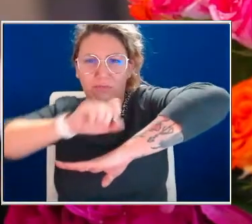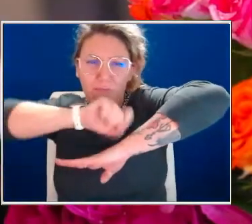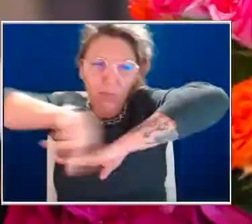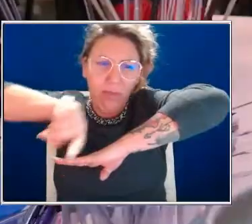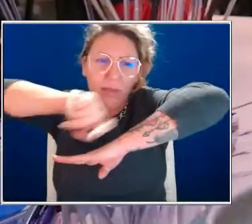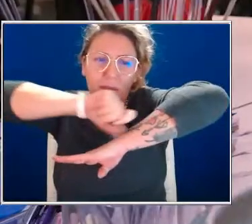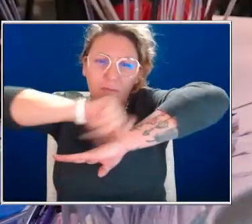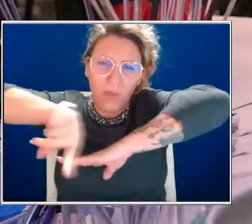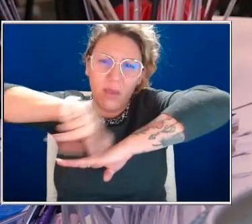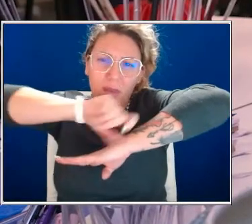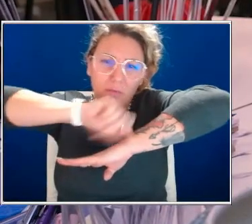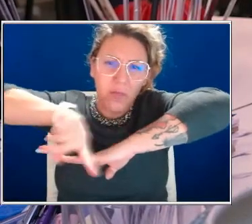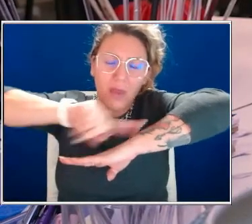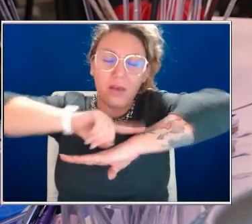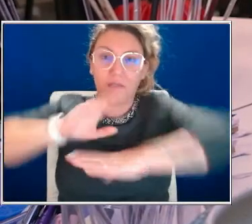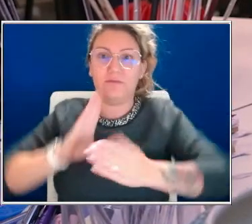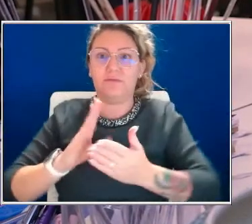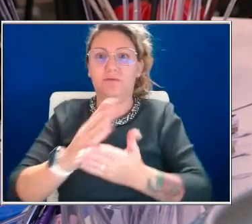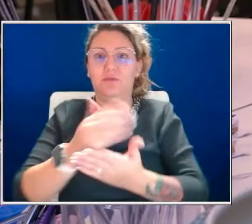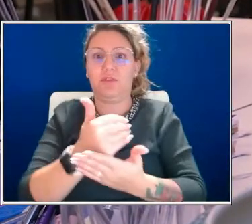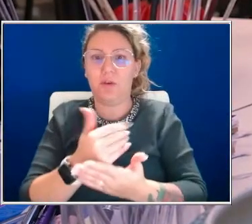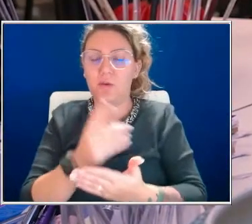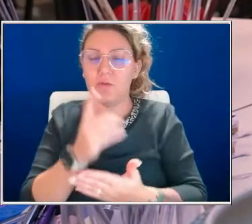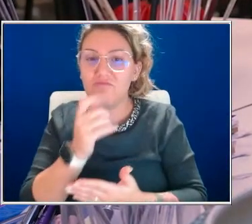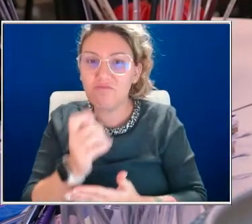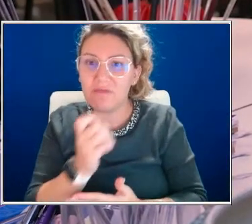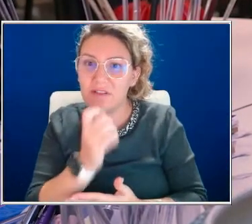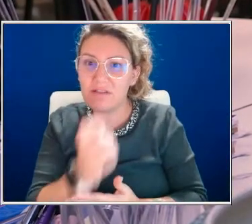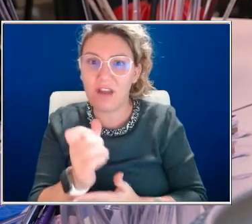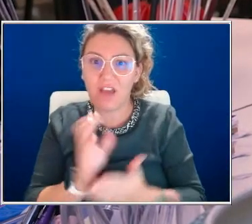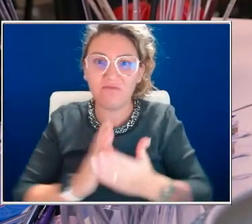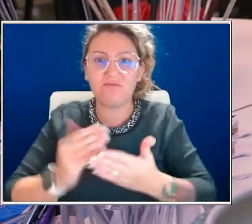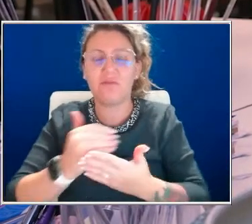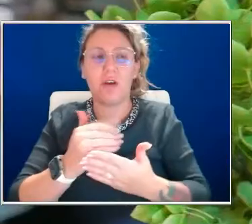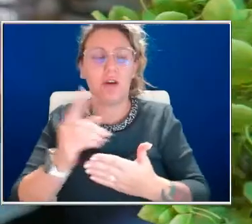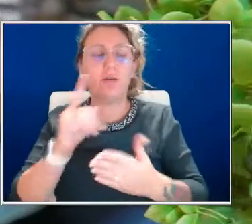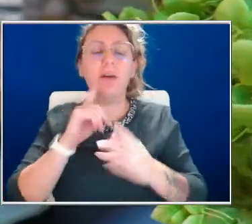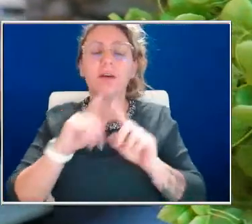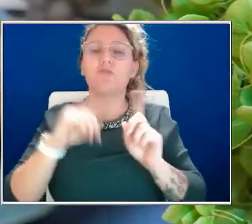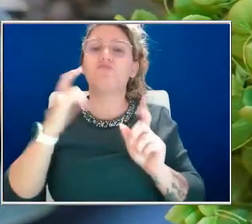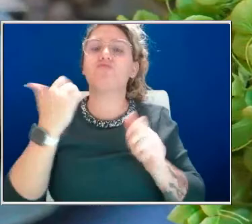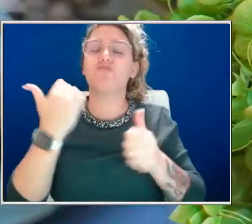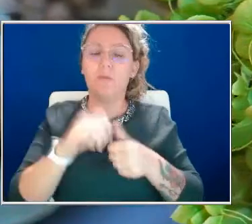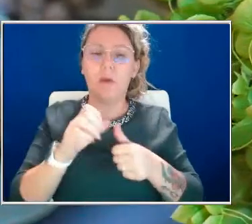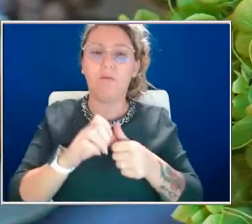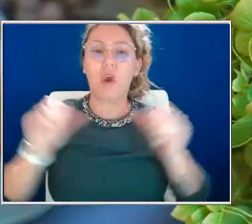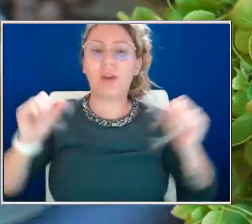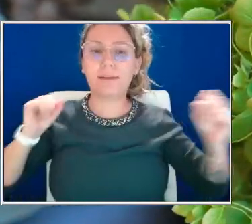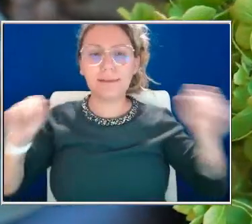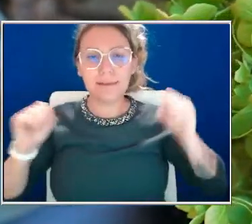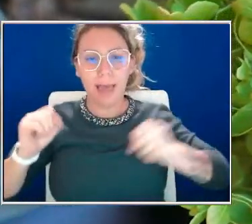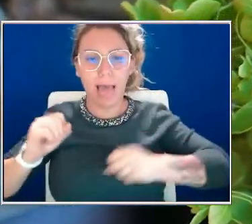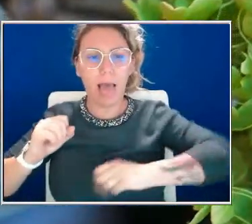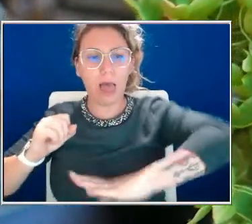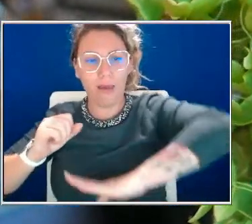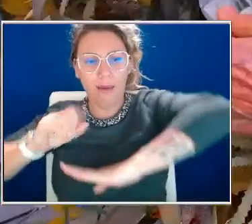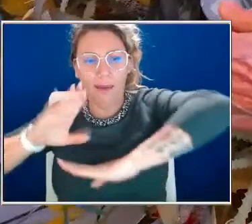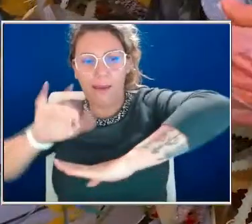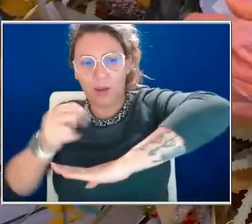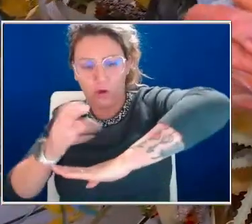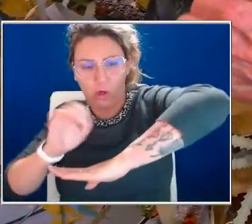out? But Bob had the presence of mind to get a towel, wrap his ankle, and call his neighbor, who suggested he call his cardiologist.